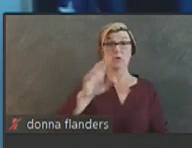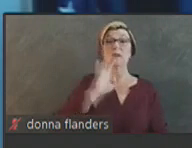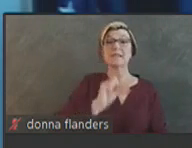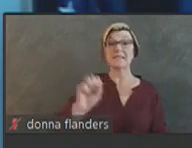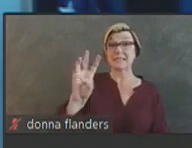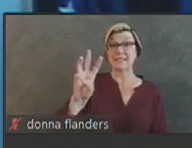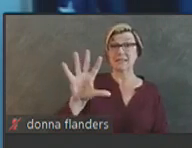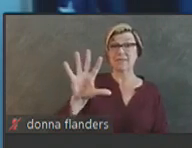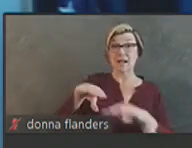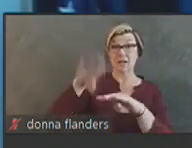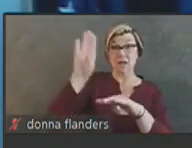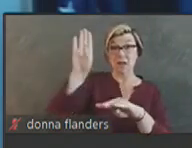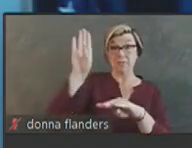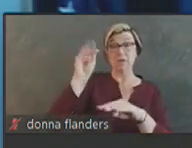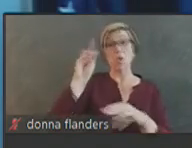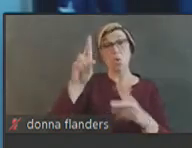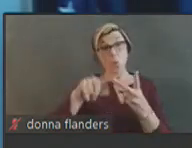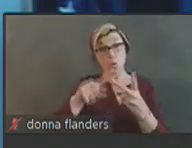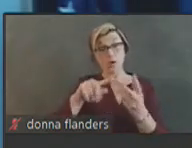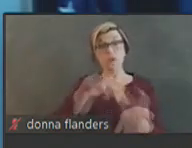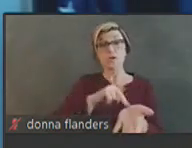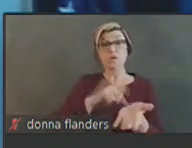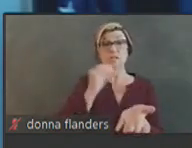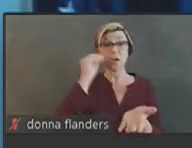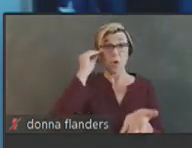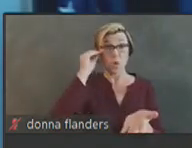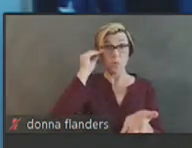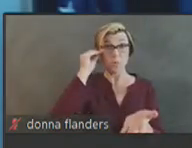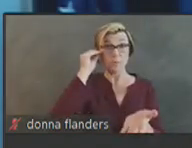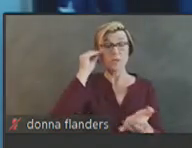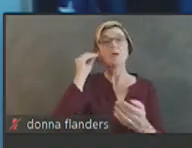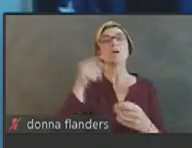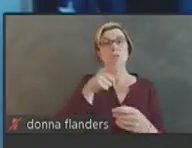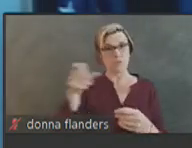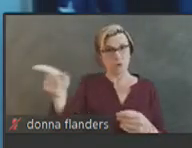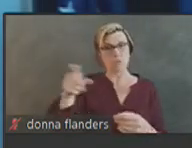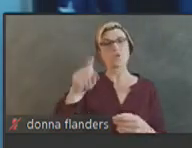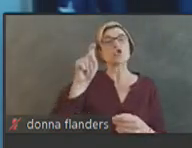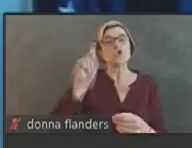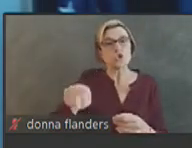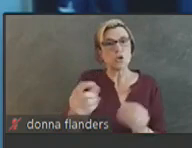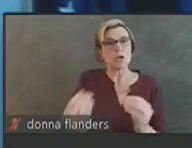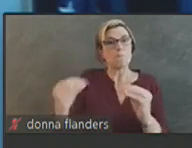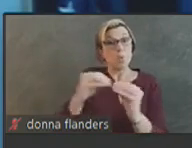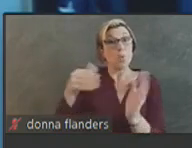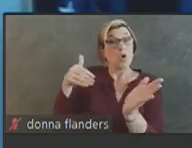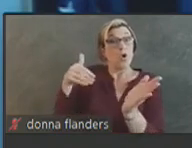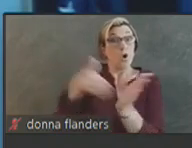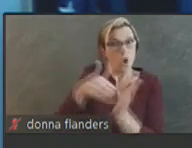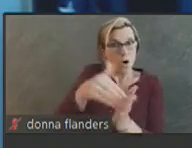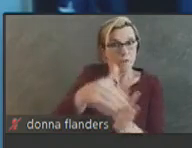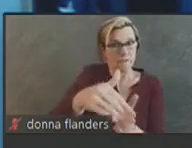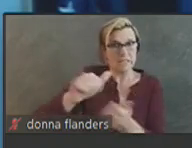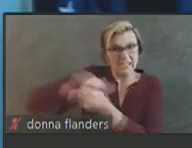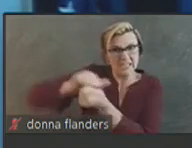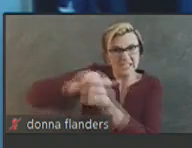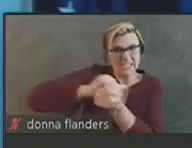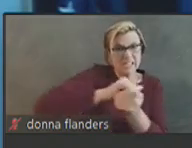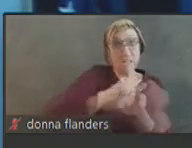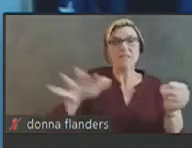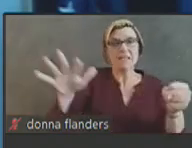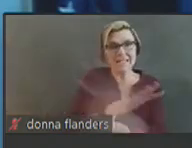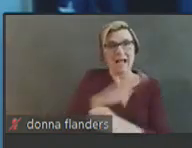home, consider additional and more frequent disinfection and cleaning of your entire premise. That is